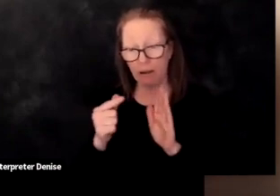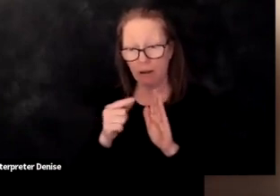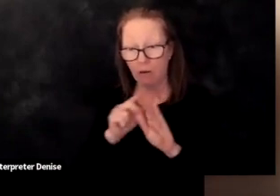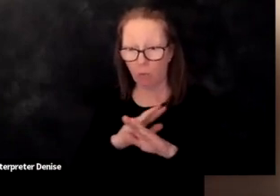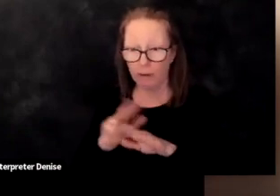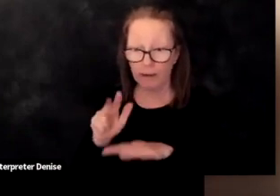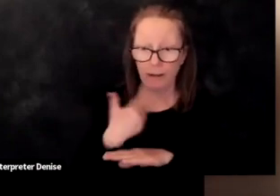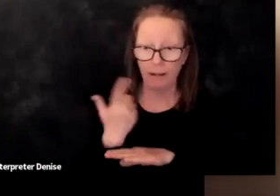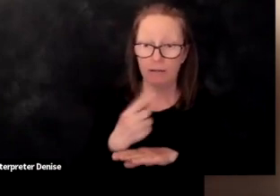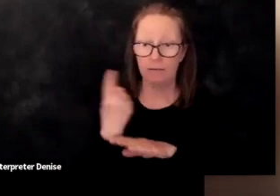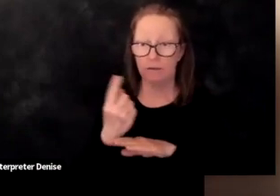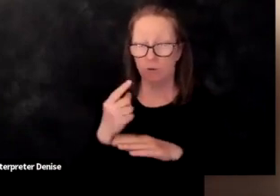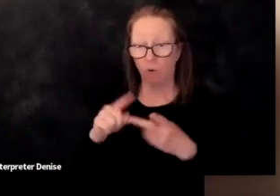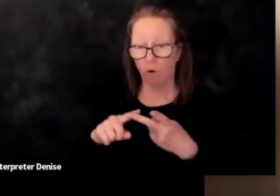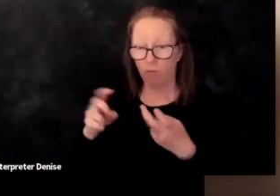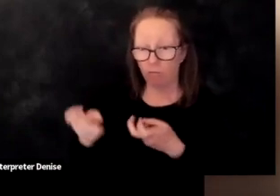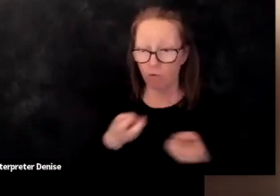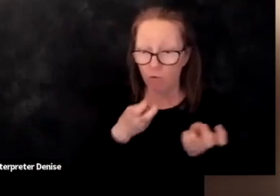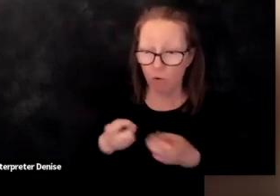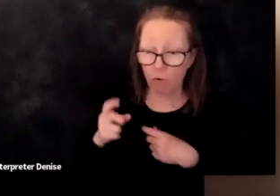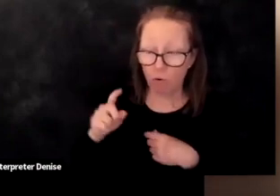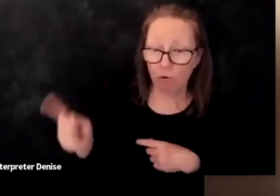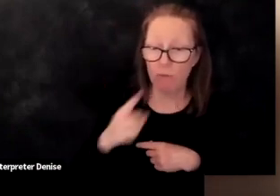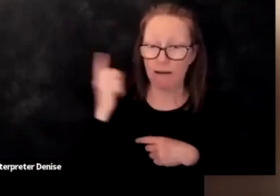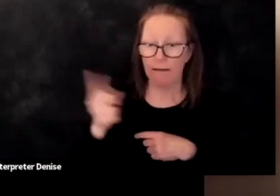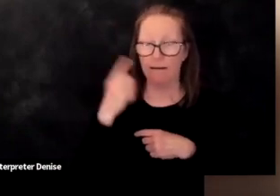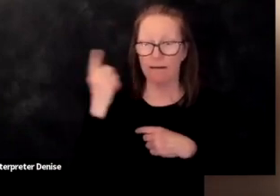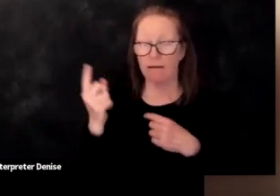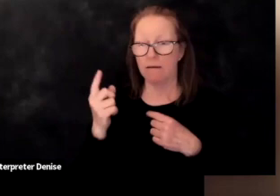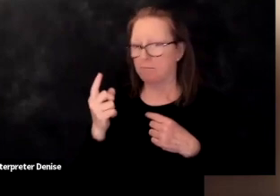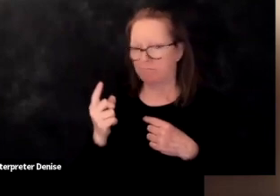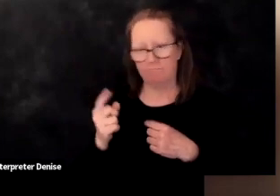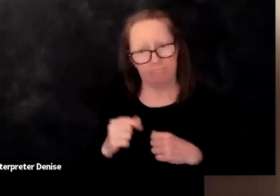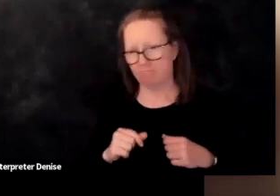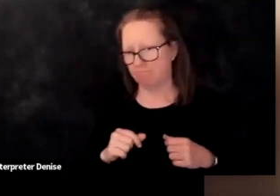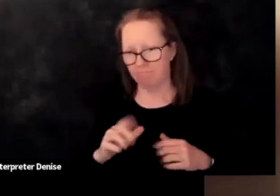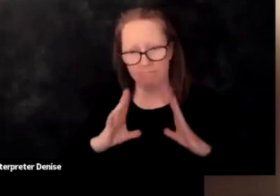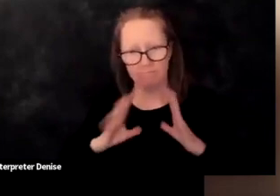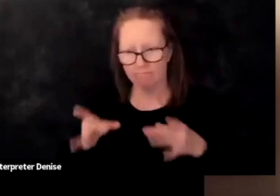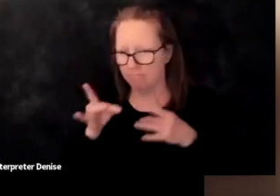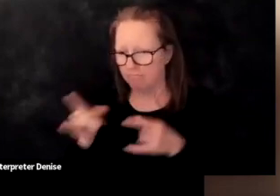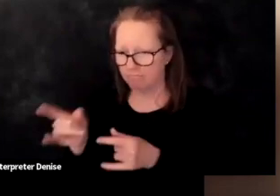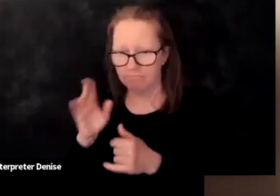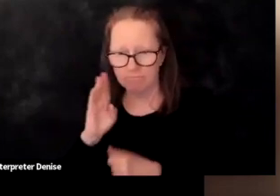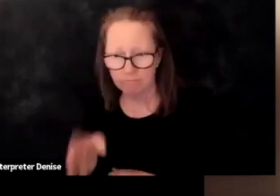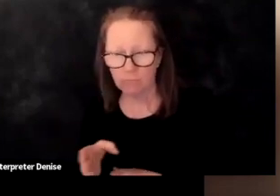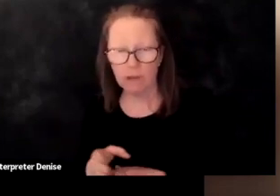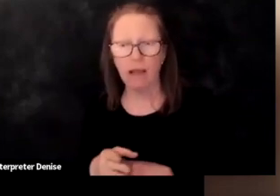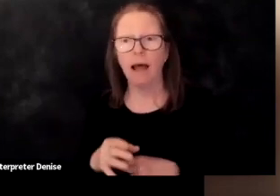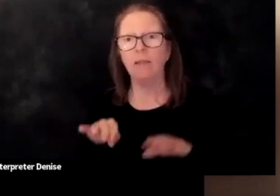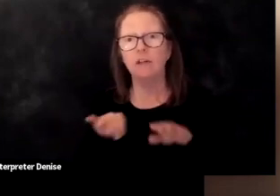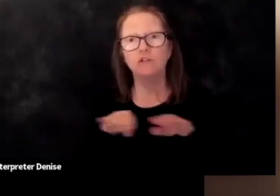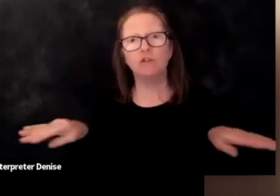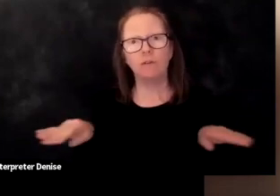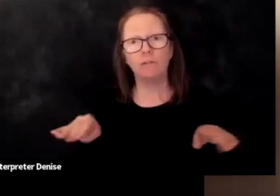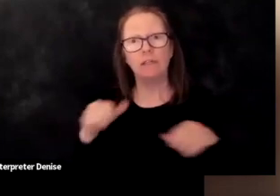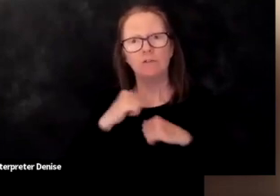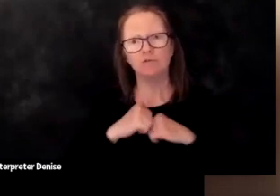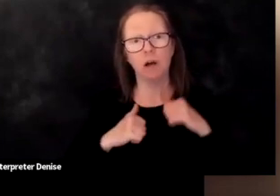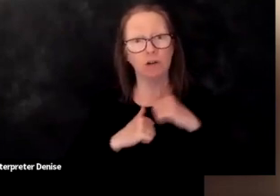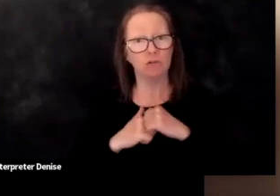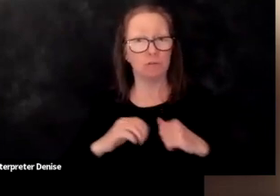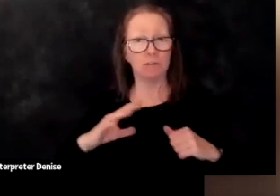or a rollerblader or a roller skater, and the surface is structurally sufficient